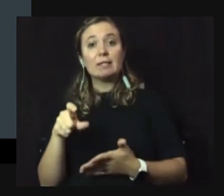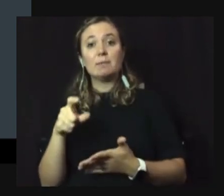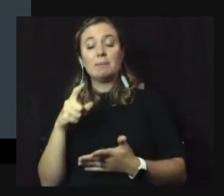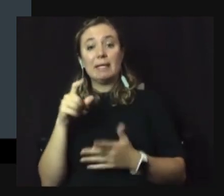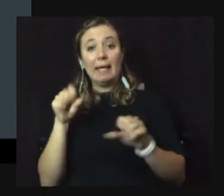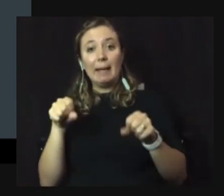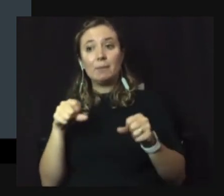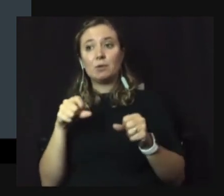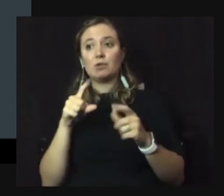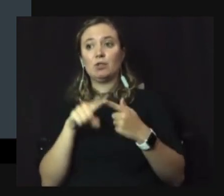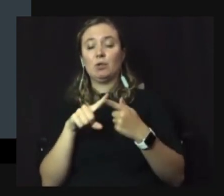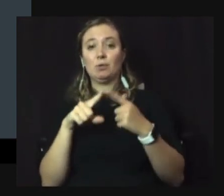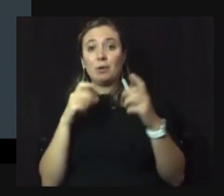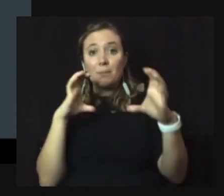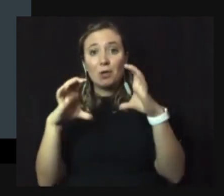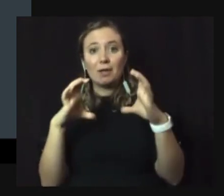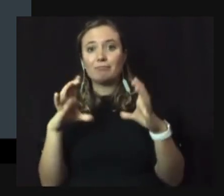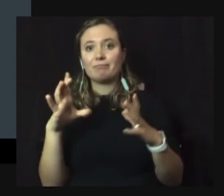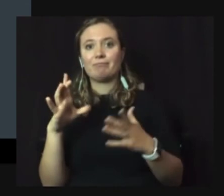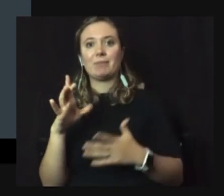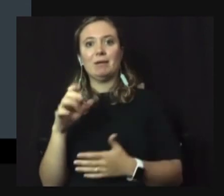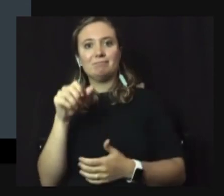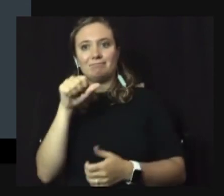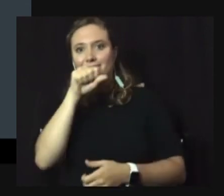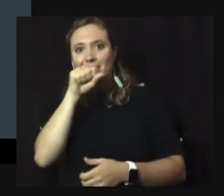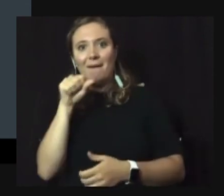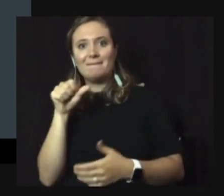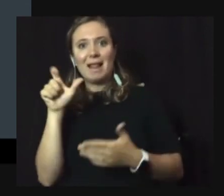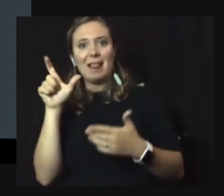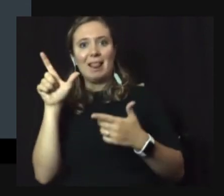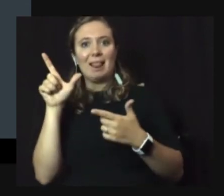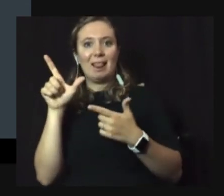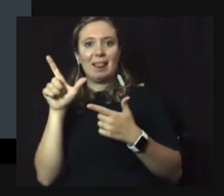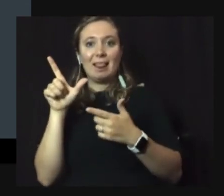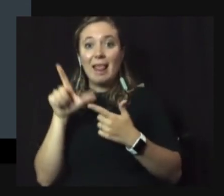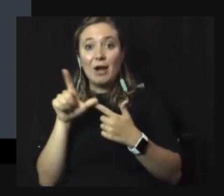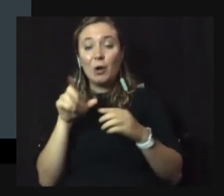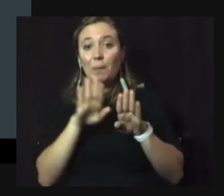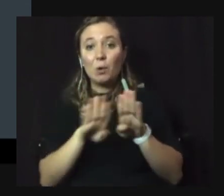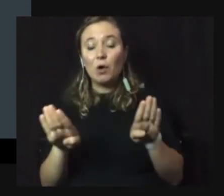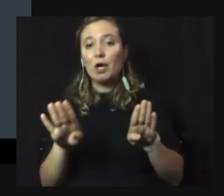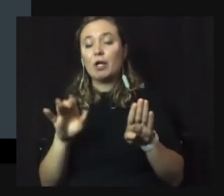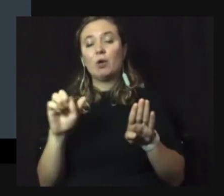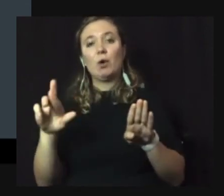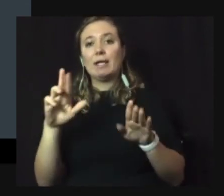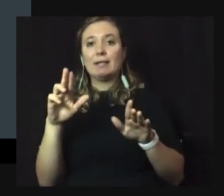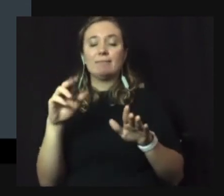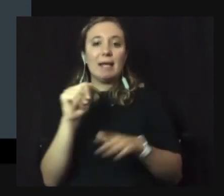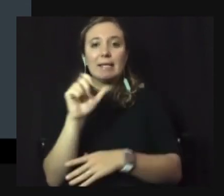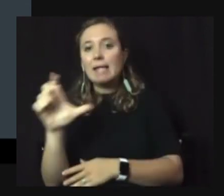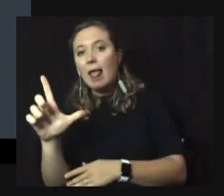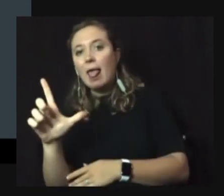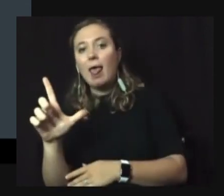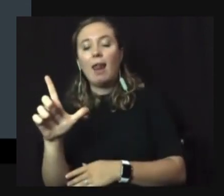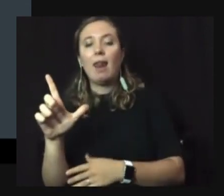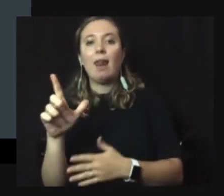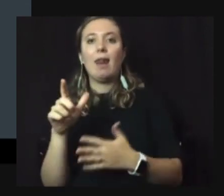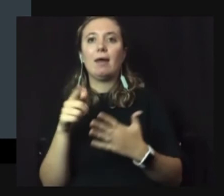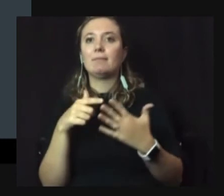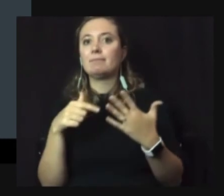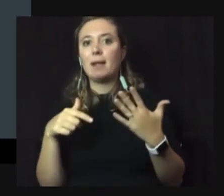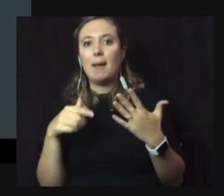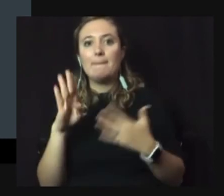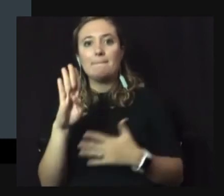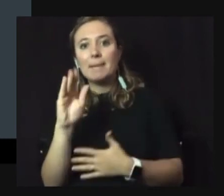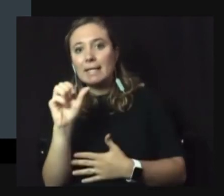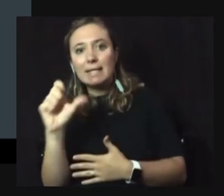you letterboard, whether it comes from sign language, ASL, or